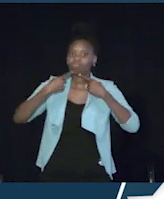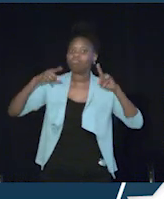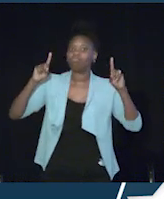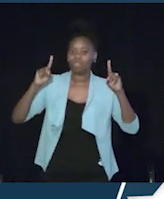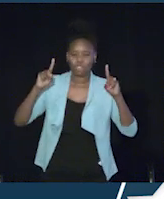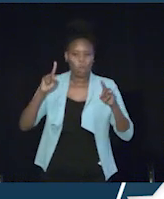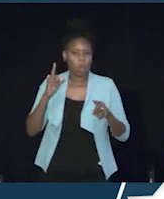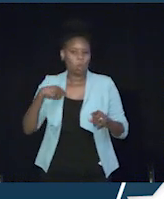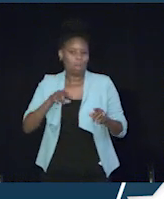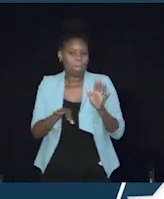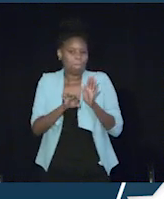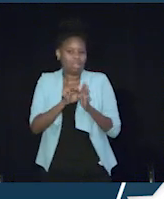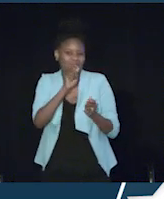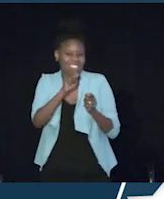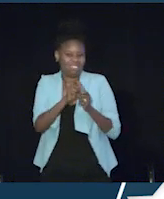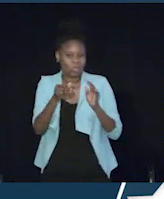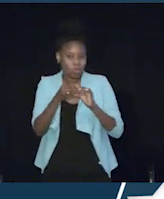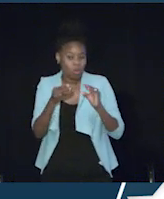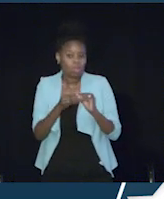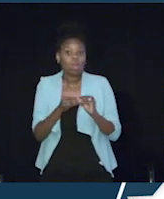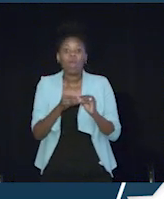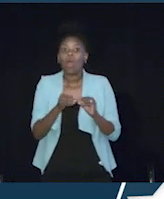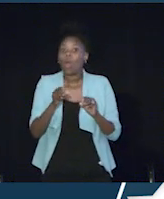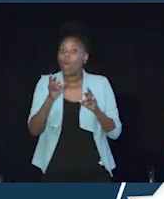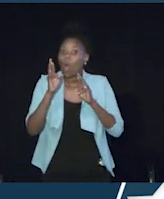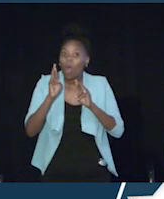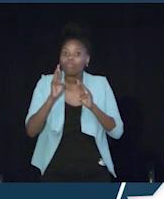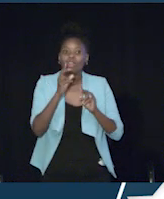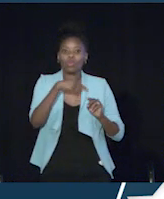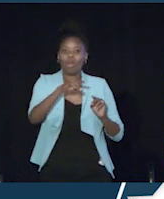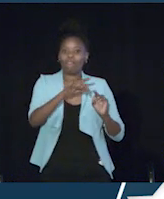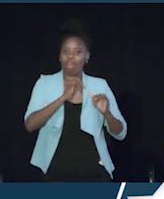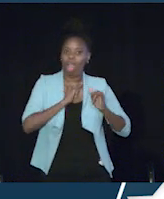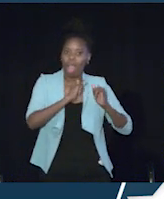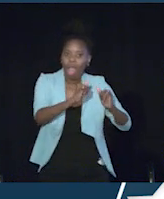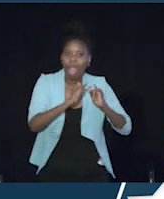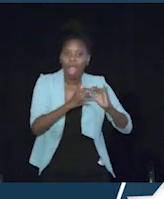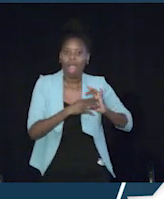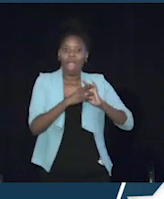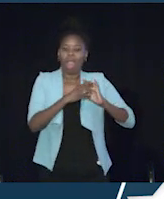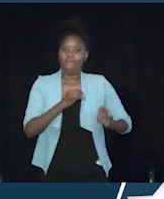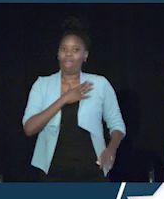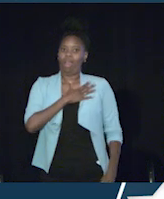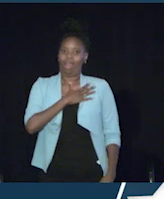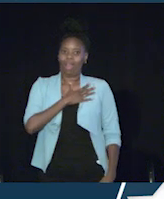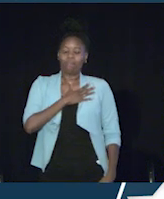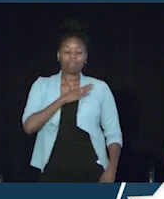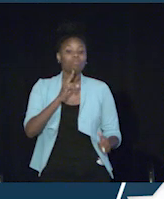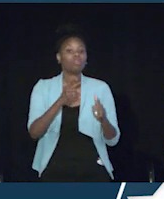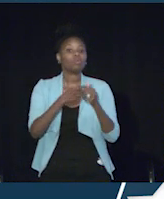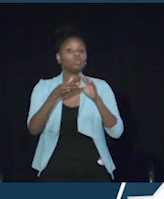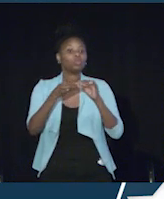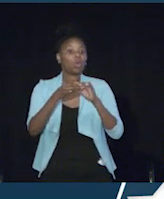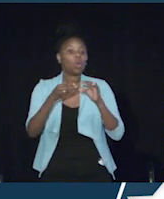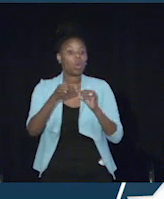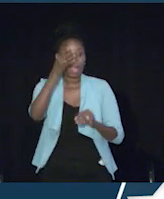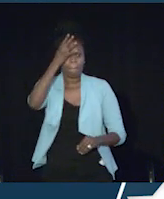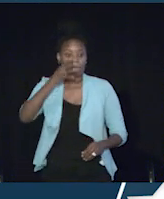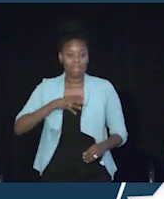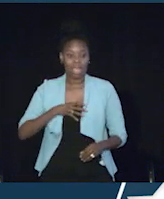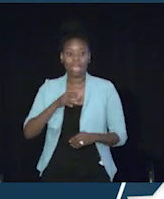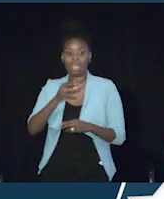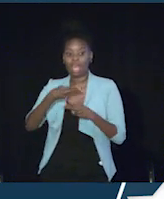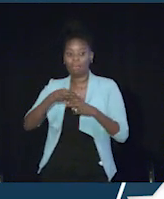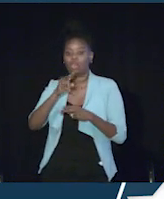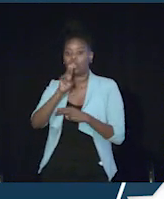so hopefully some of these may resonate with you. So the first story here is of a young man named Uriel. Uriel was referred to VR